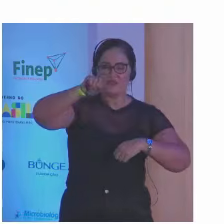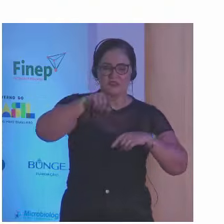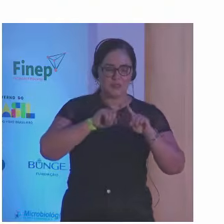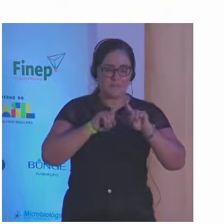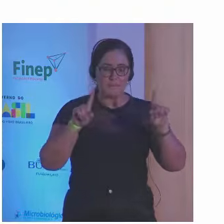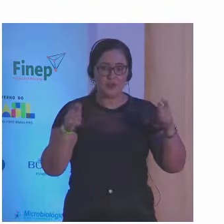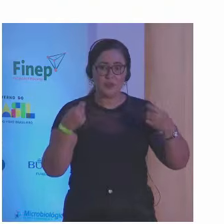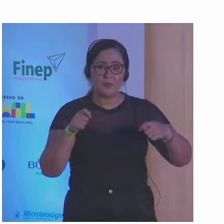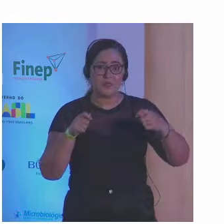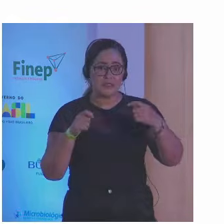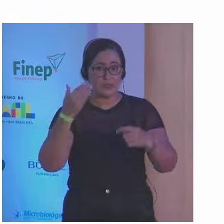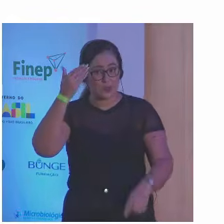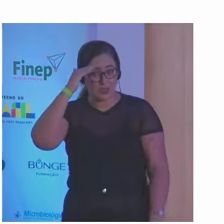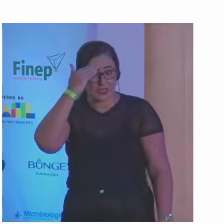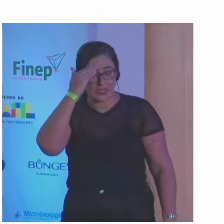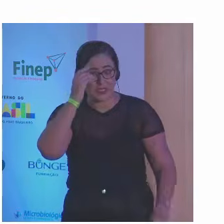curtain.